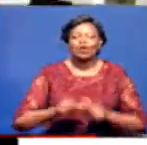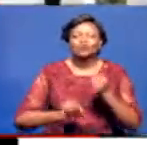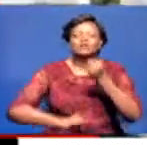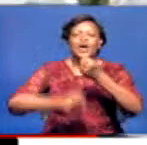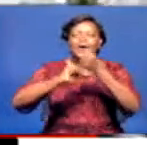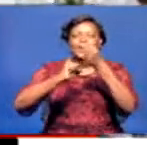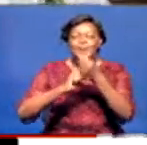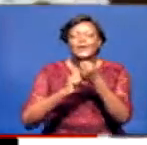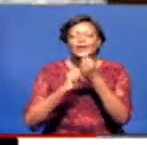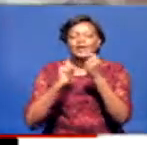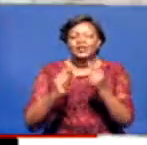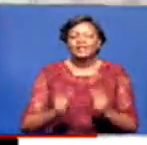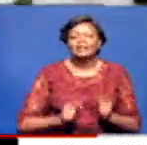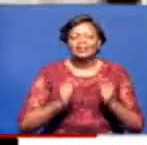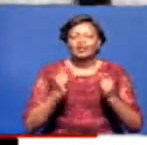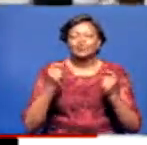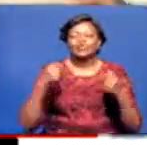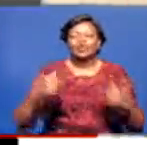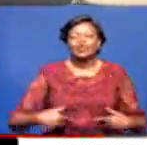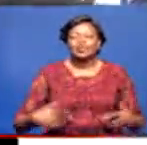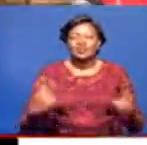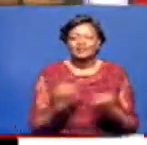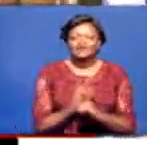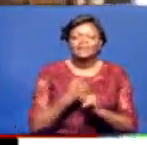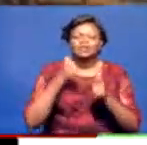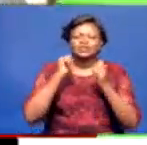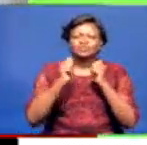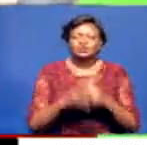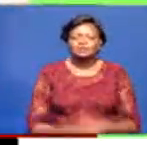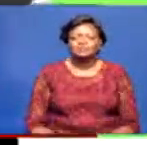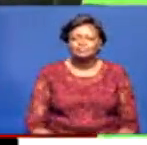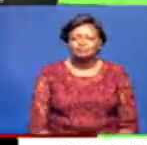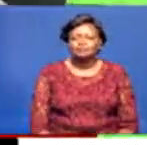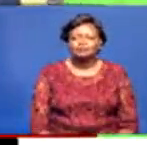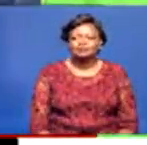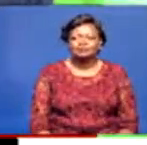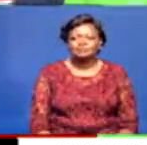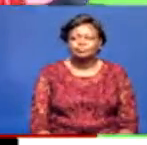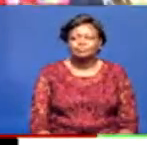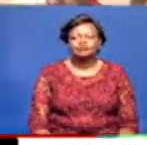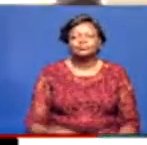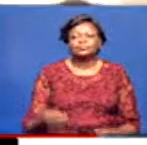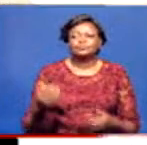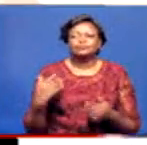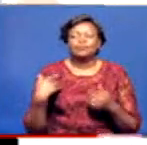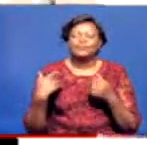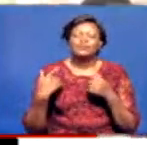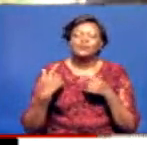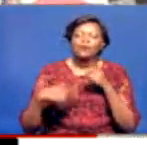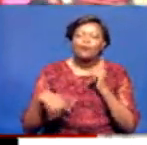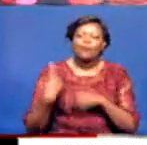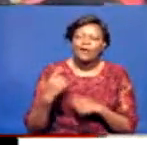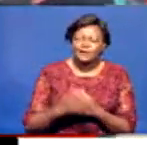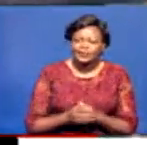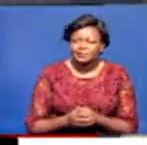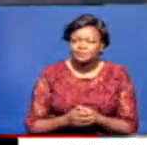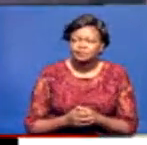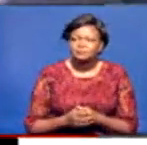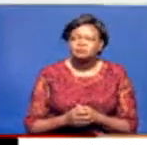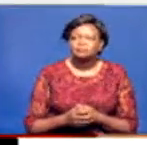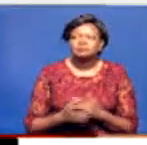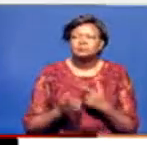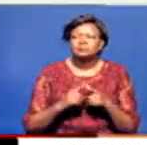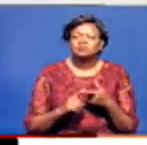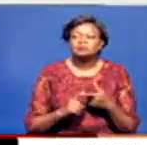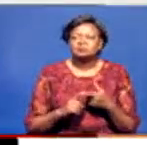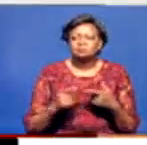talented youth in different sports disciplines. The club won 6 out of 7 matches at the two-week championship, which featured 16